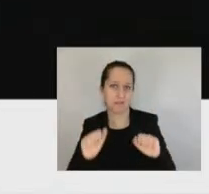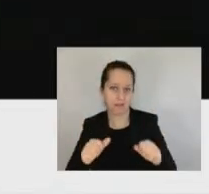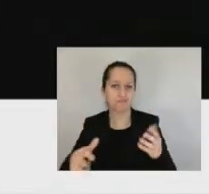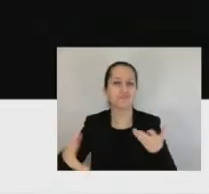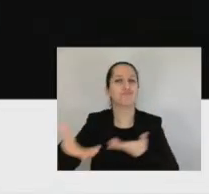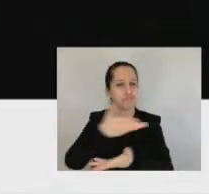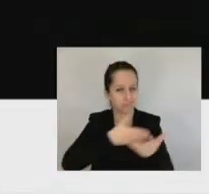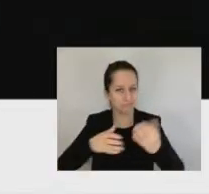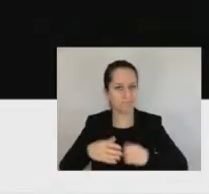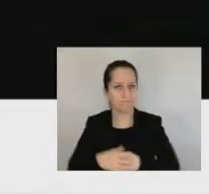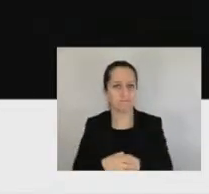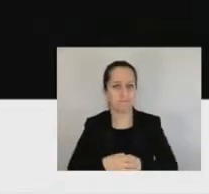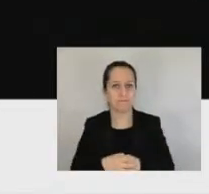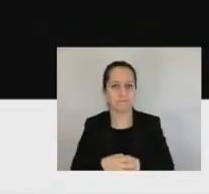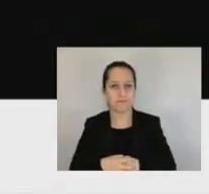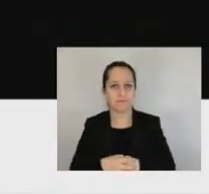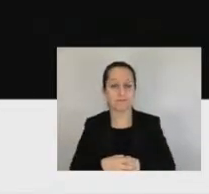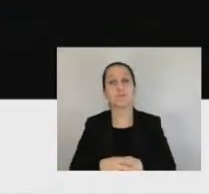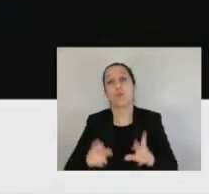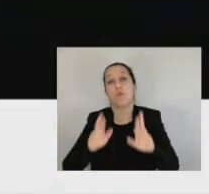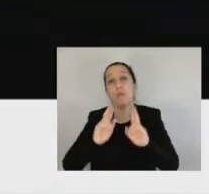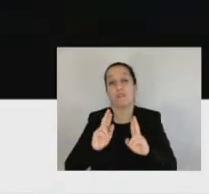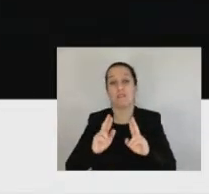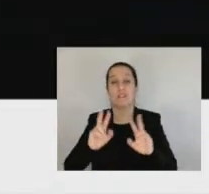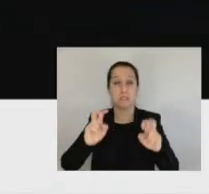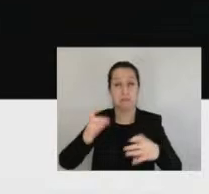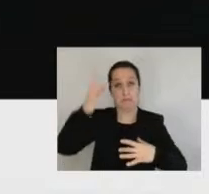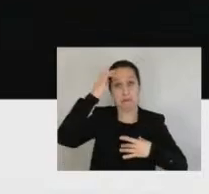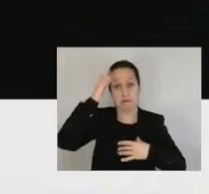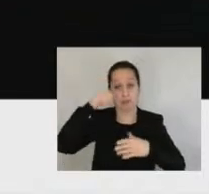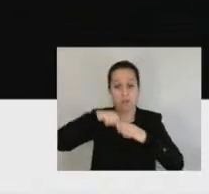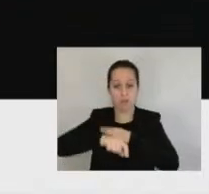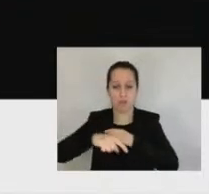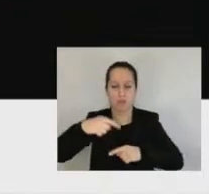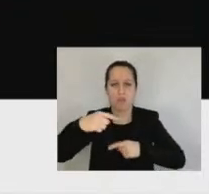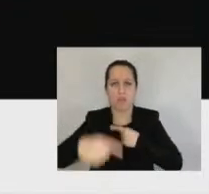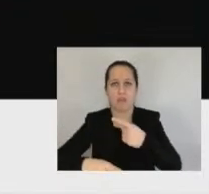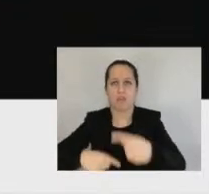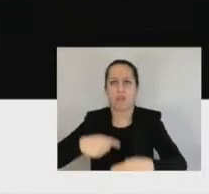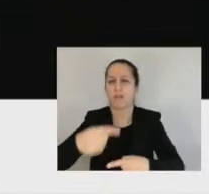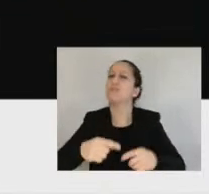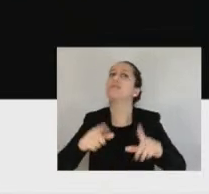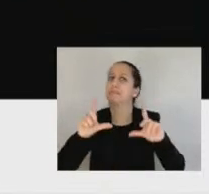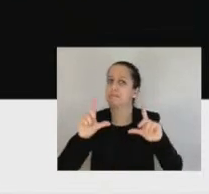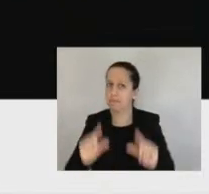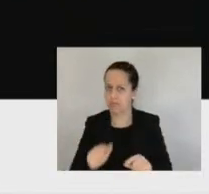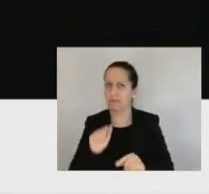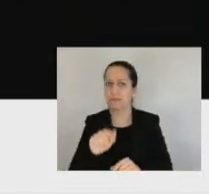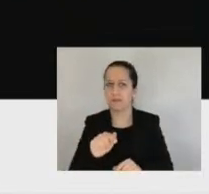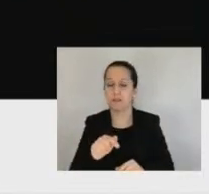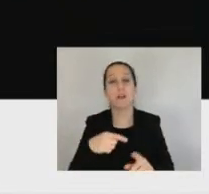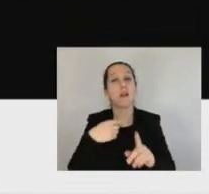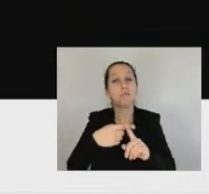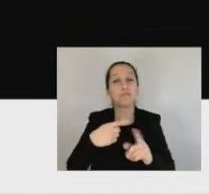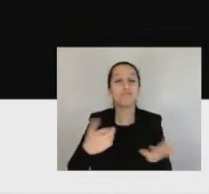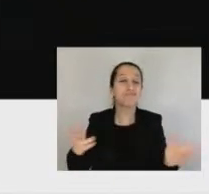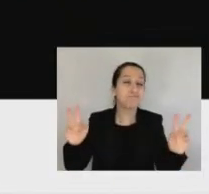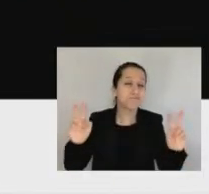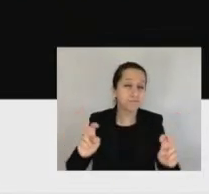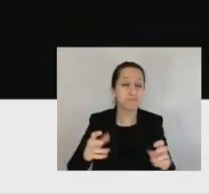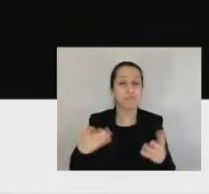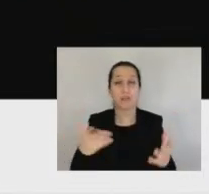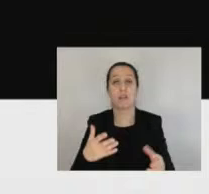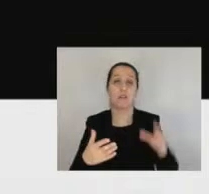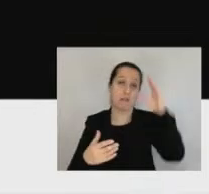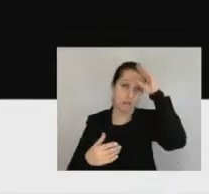reduce intergenerational difference. This has been even worse by negative conditions and gender equality. We